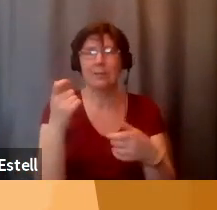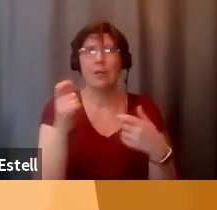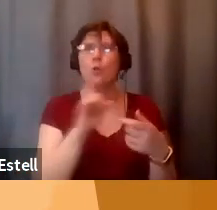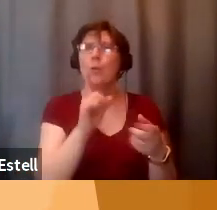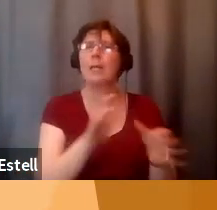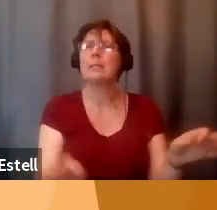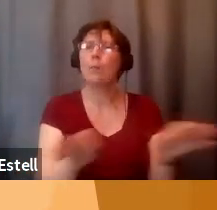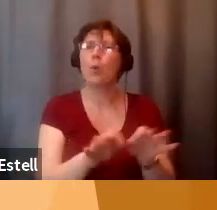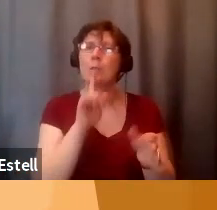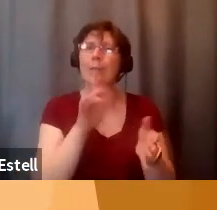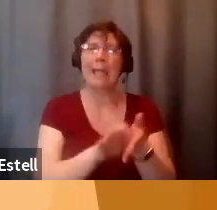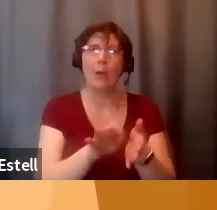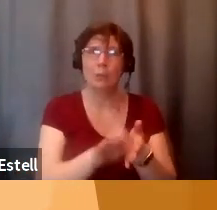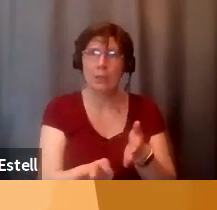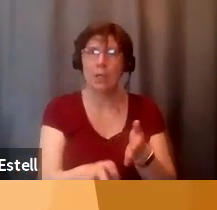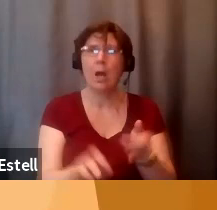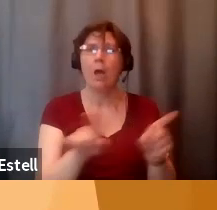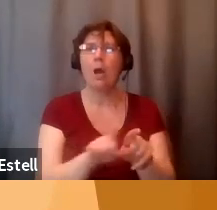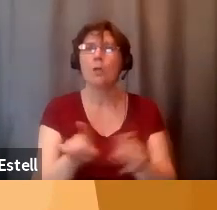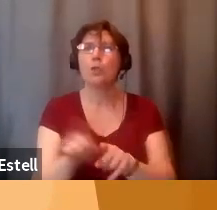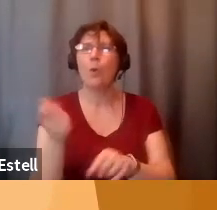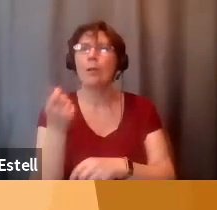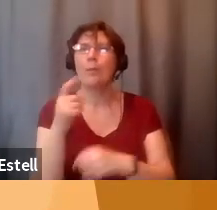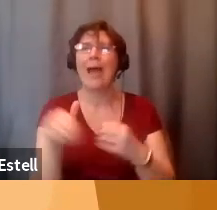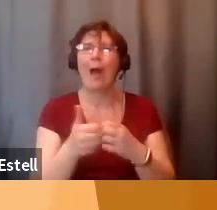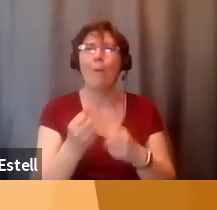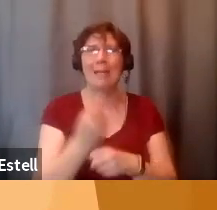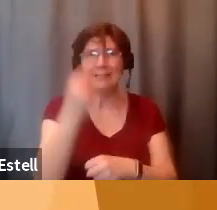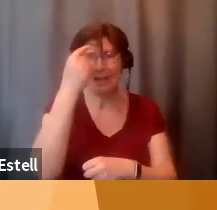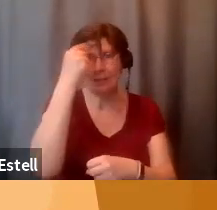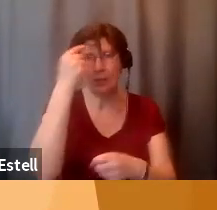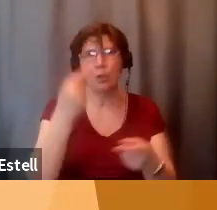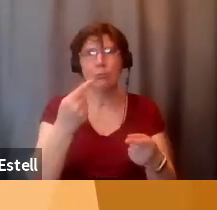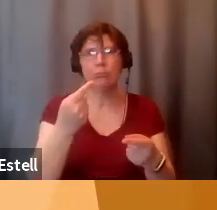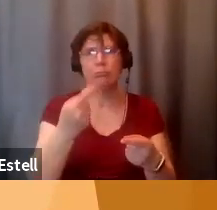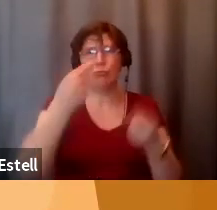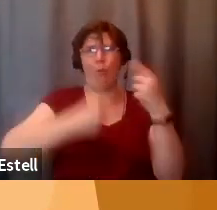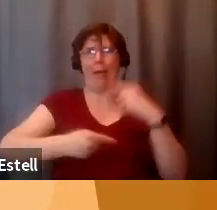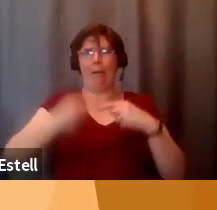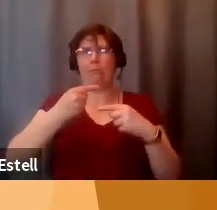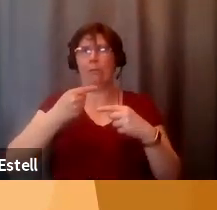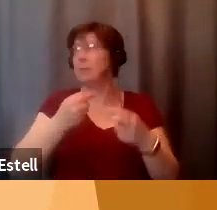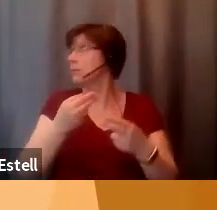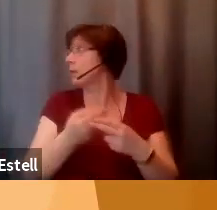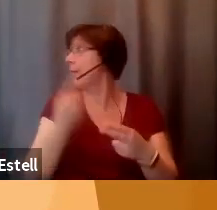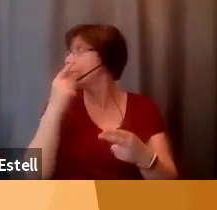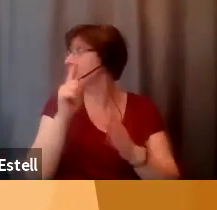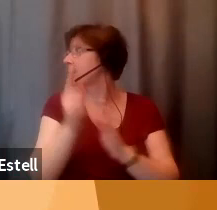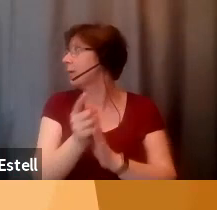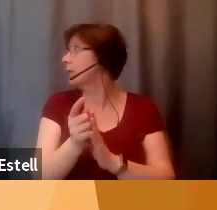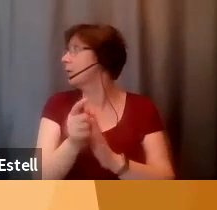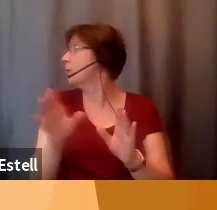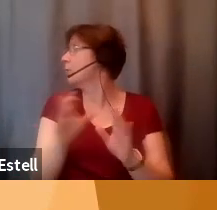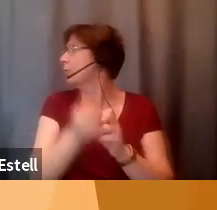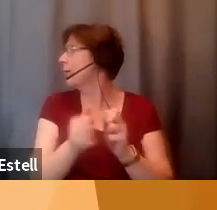important to be counted, but also kind of a little bit about how it makes sense. Can you go back one, please, for a second? Sorry. We do it every 10